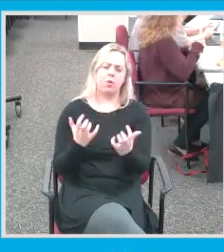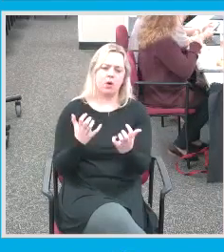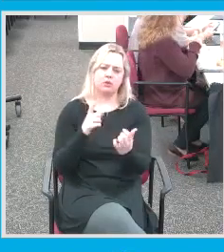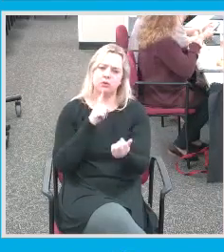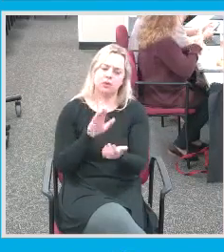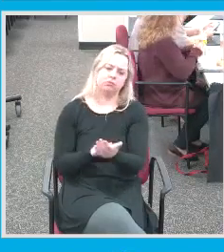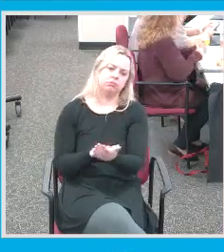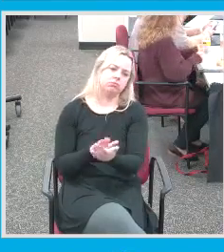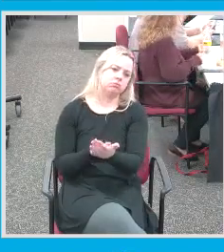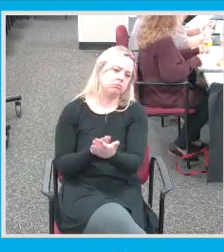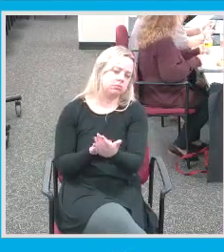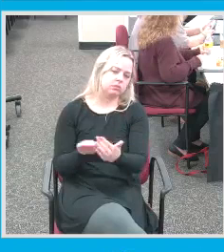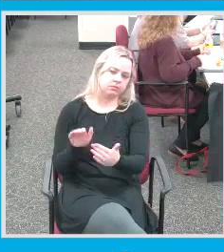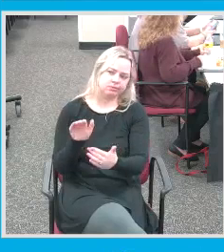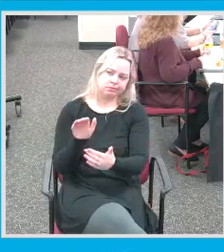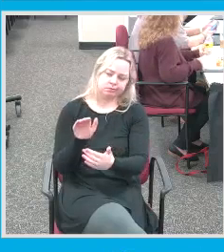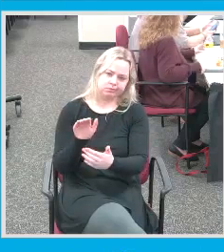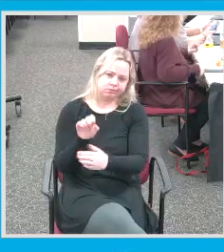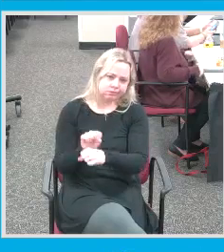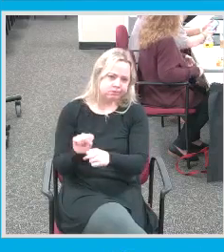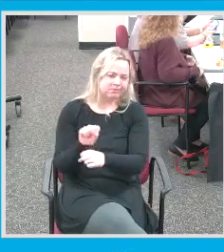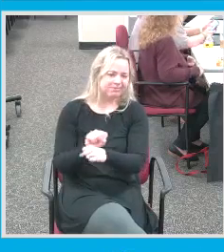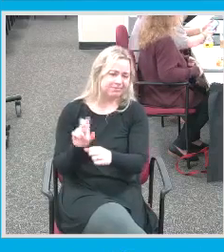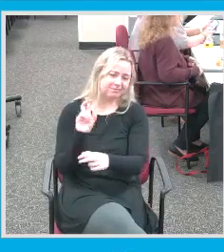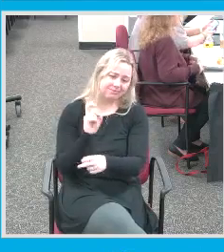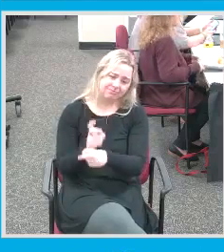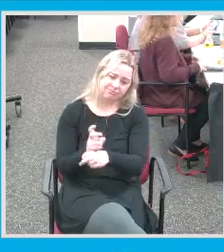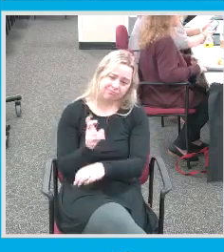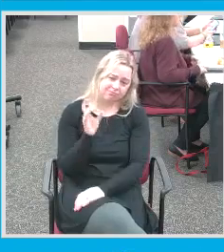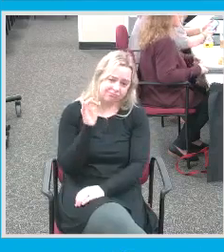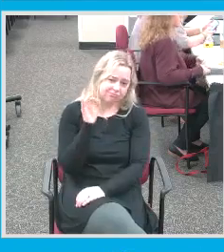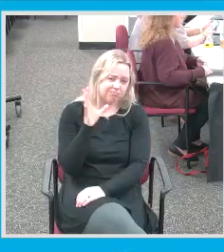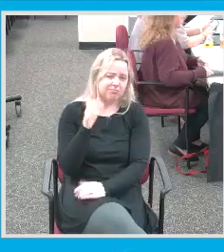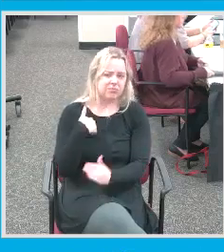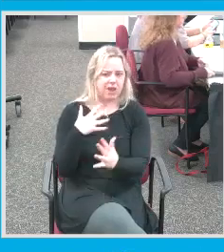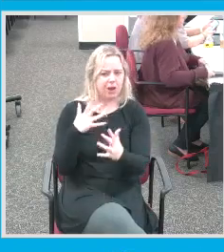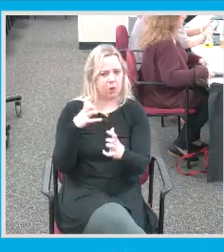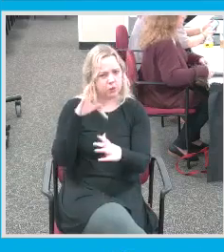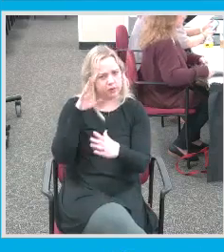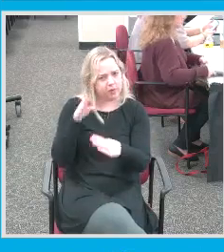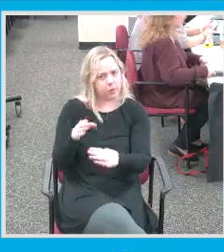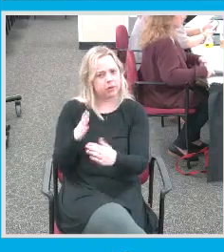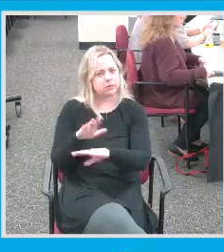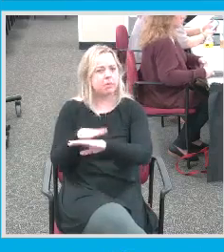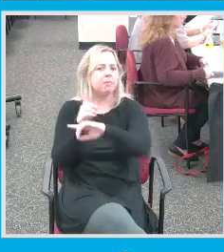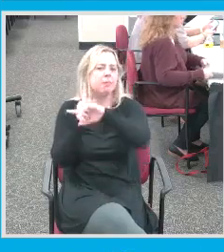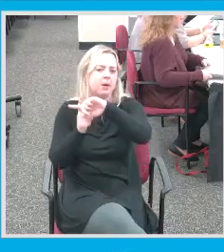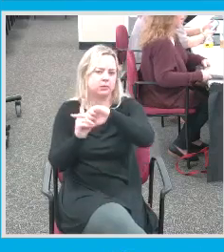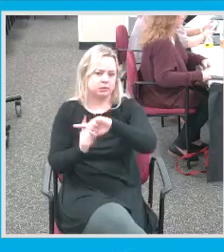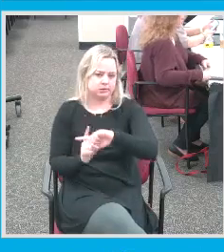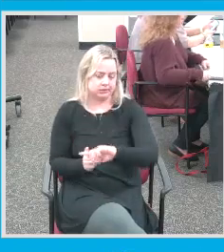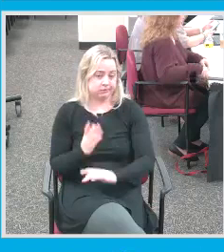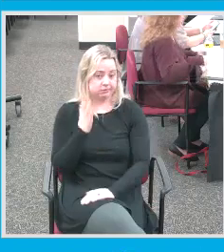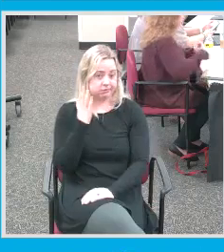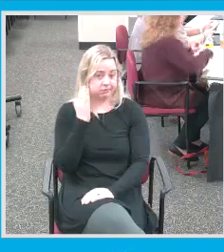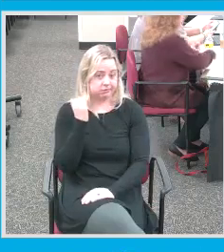of the hard work and what is going well, because there are numerous